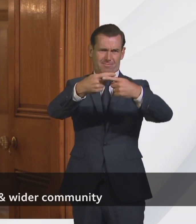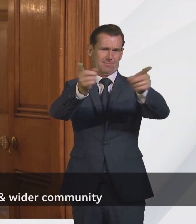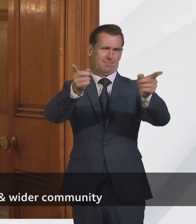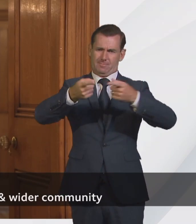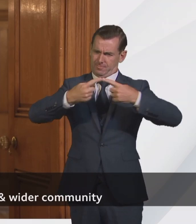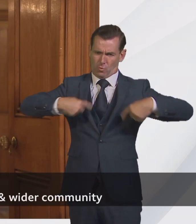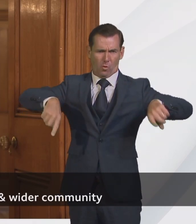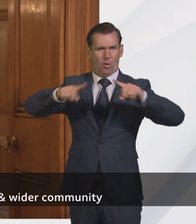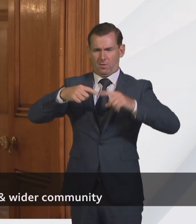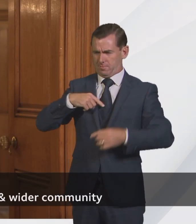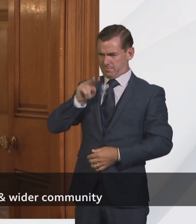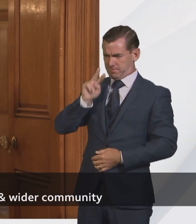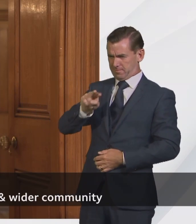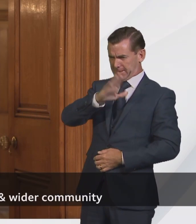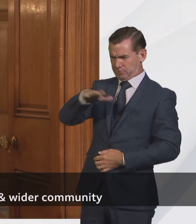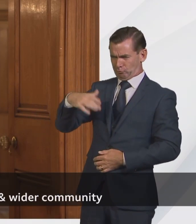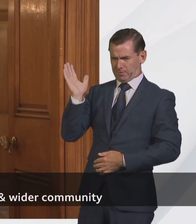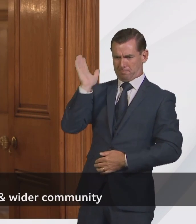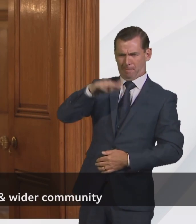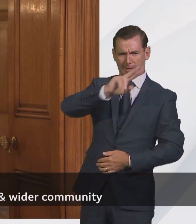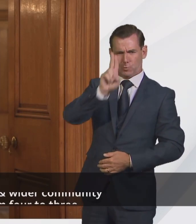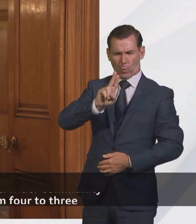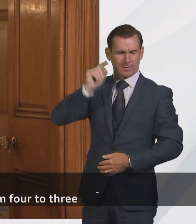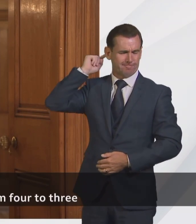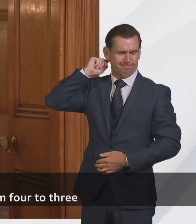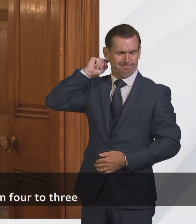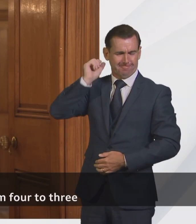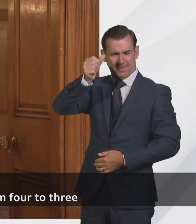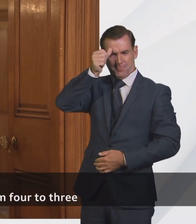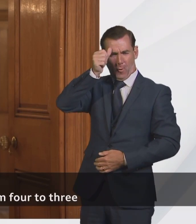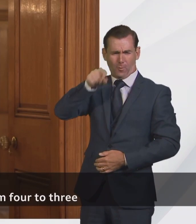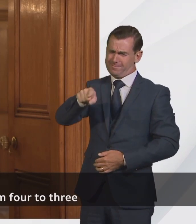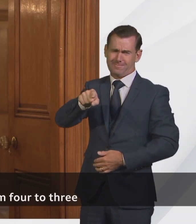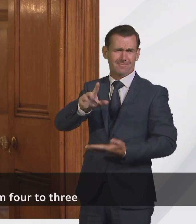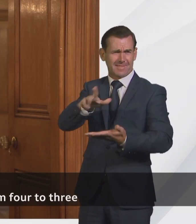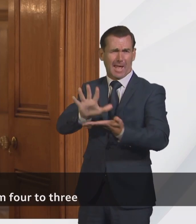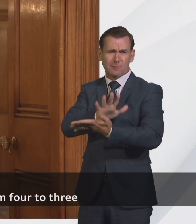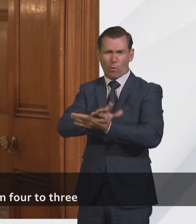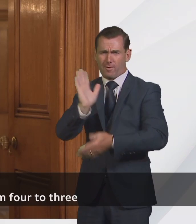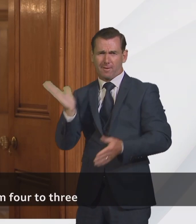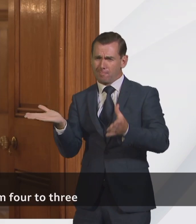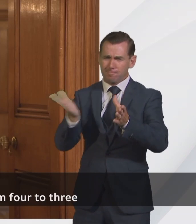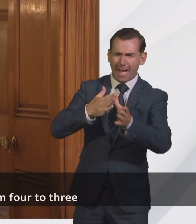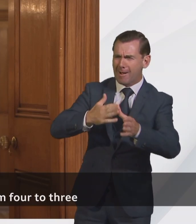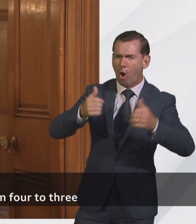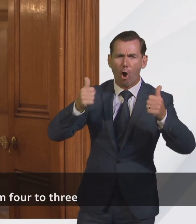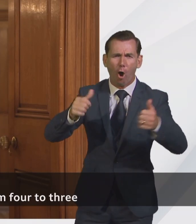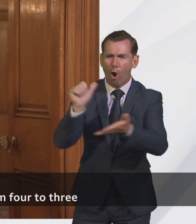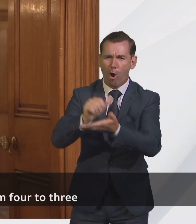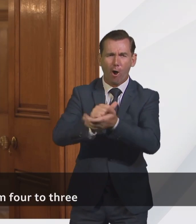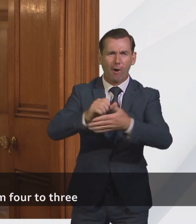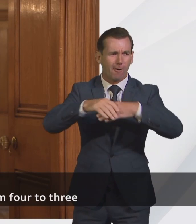our children return to school know that they're enjoying being back in the classroom and being with their friends and